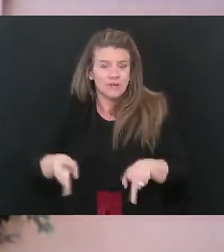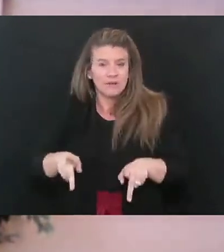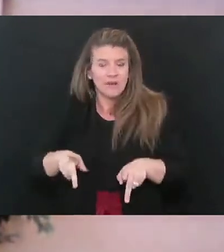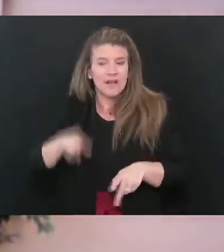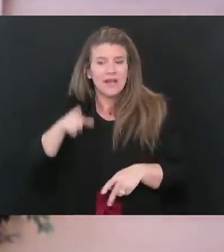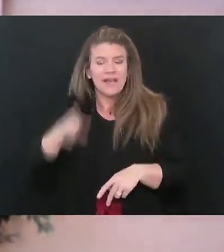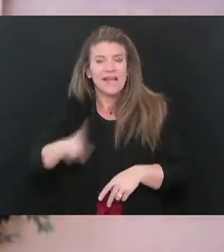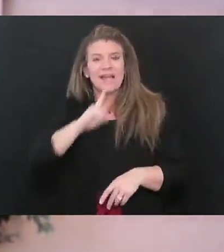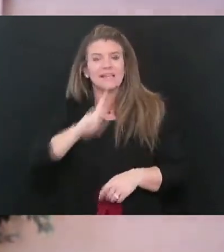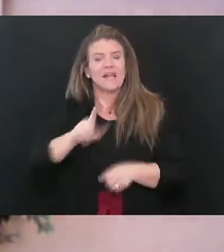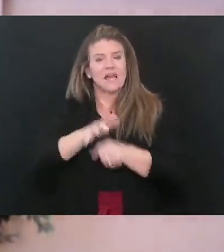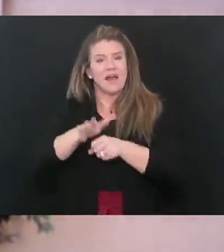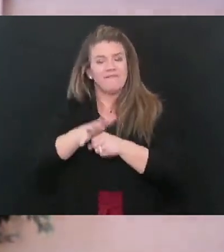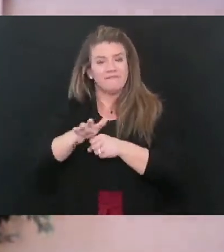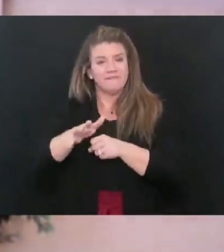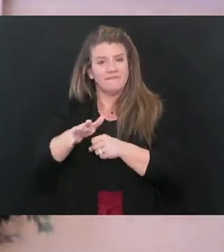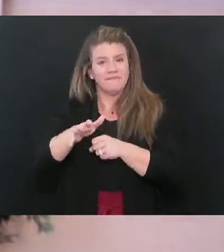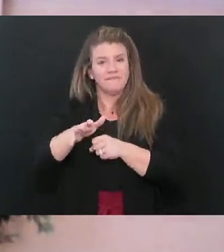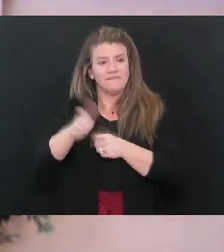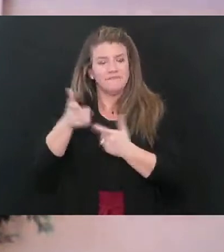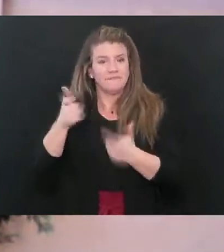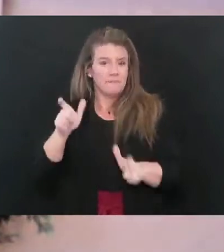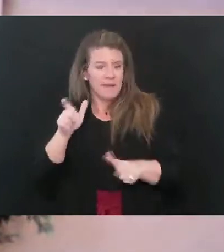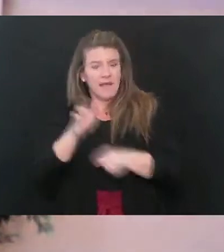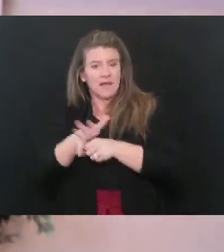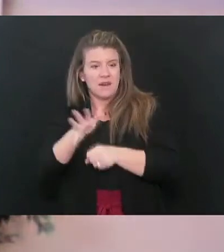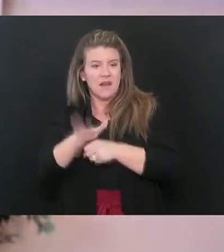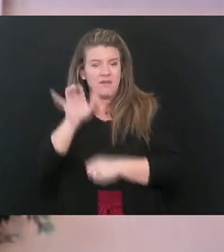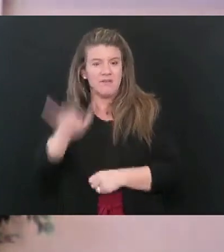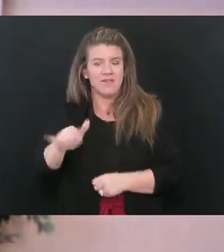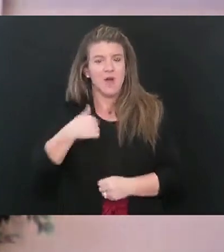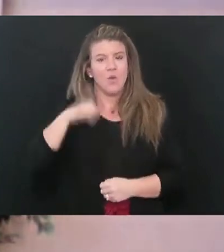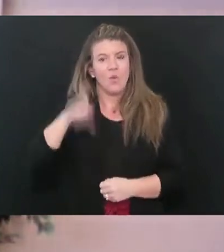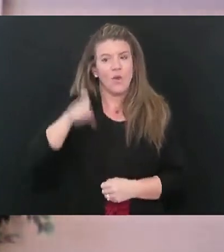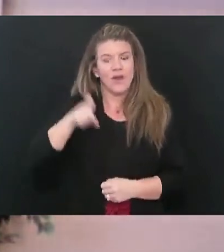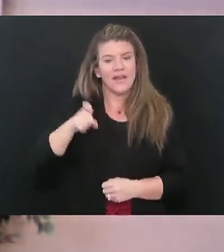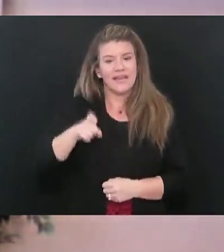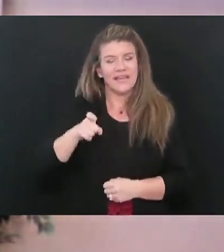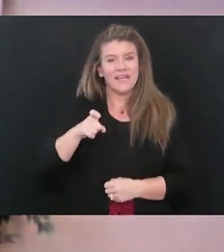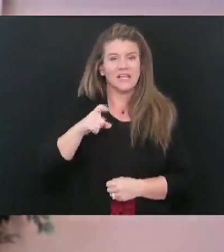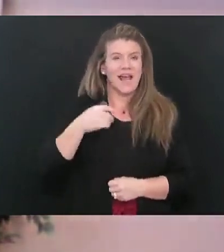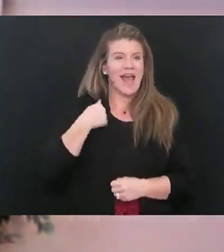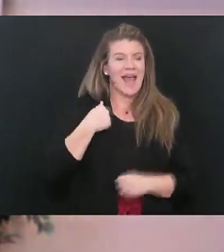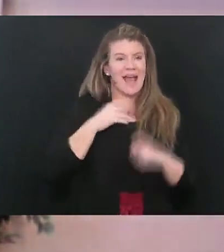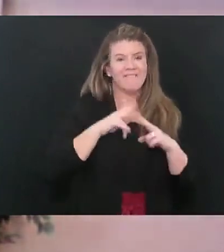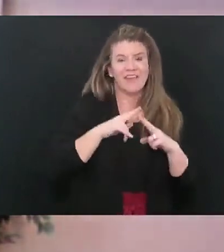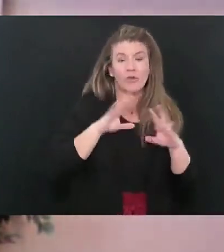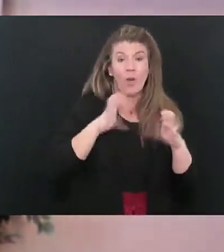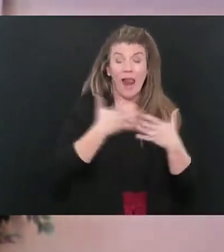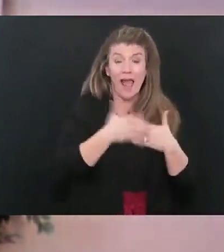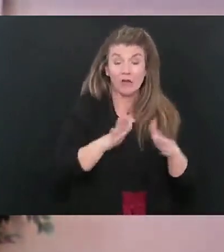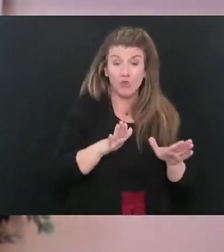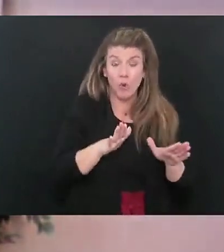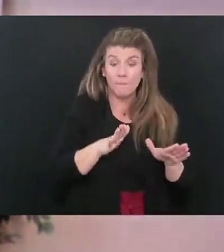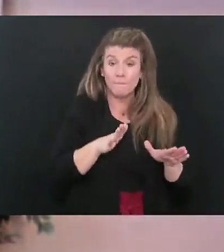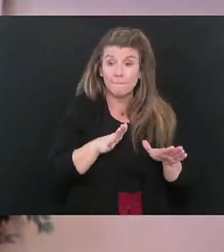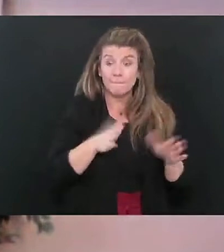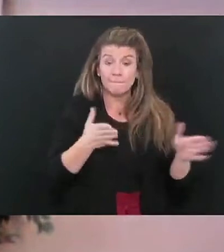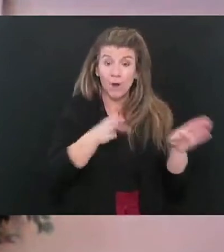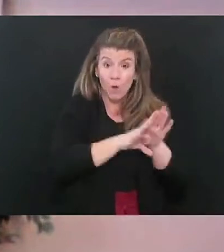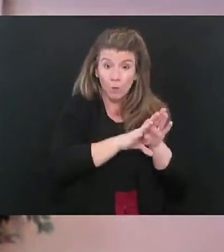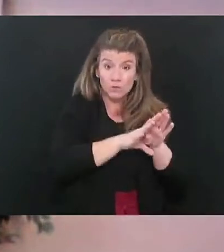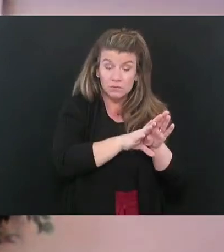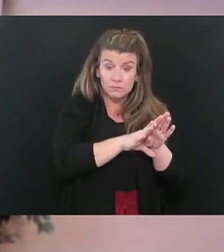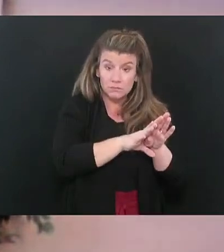is substantial enough that we need to either have a classroom be dismissed